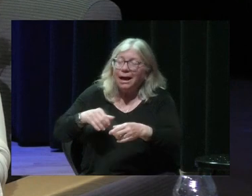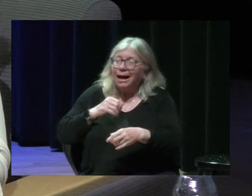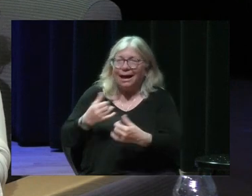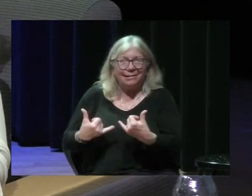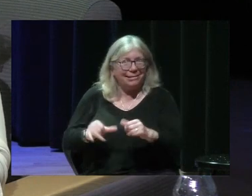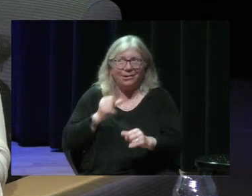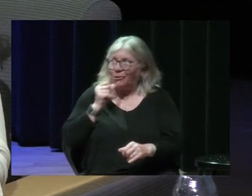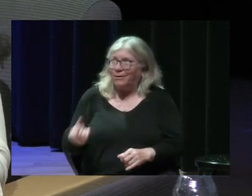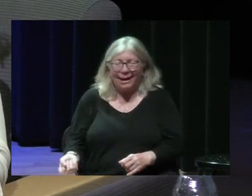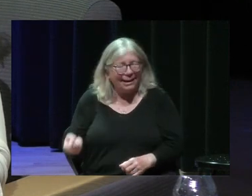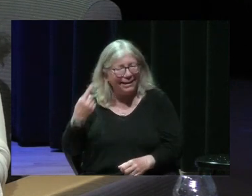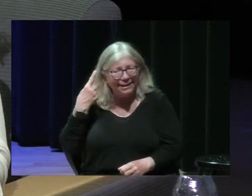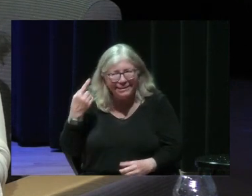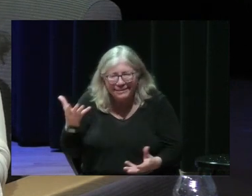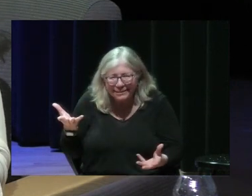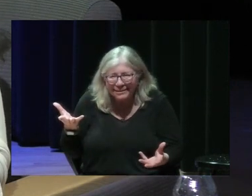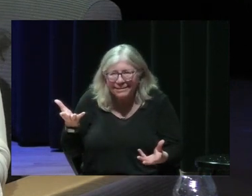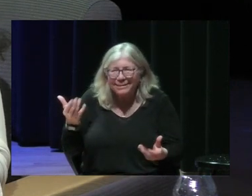get it.